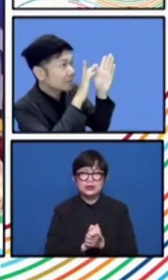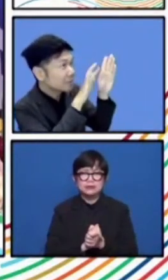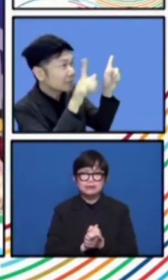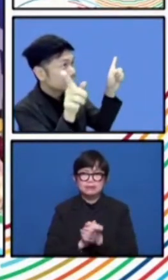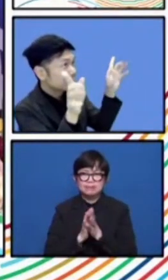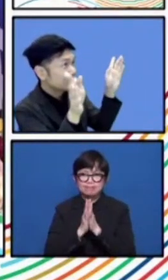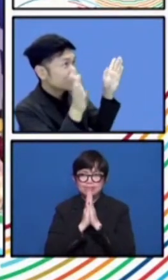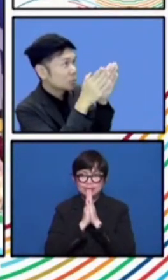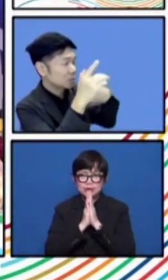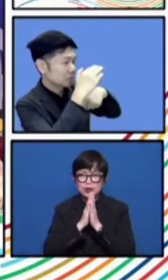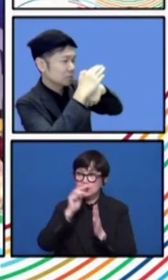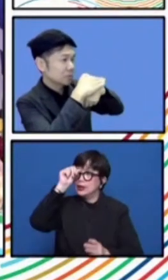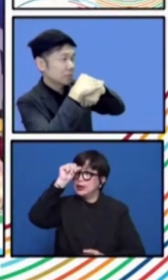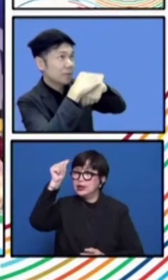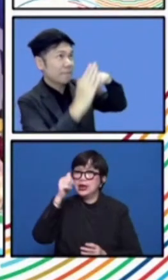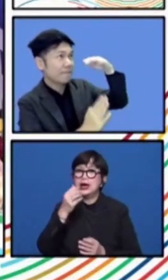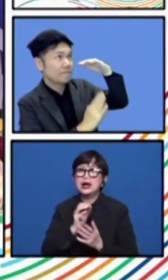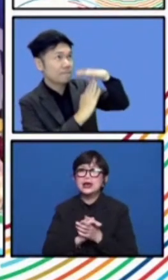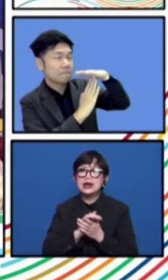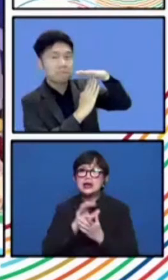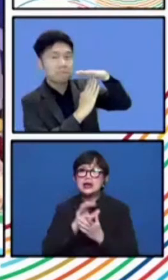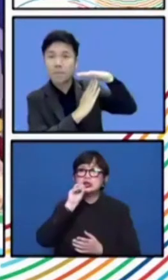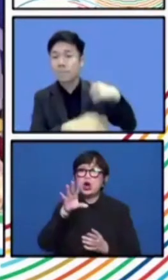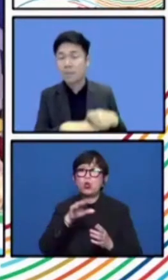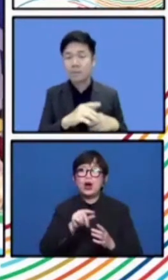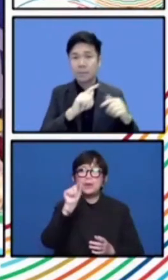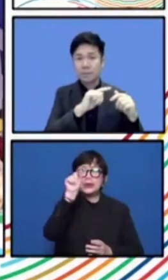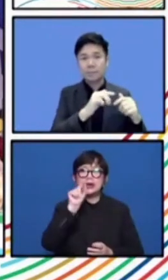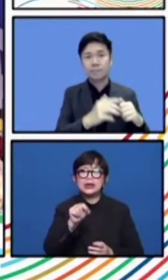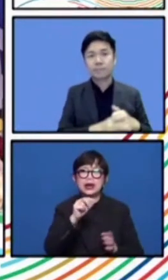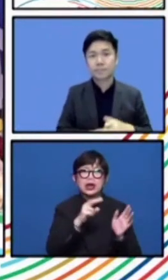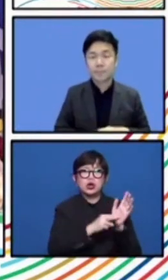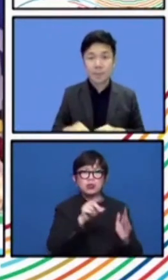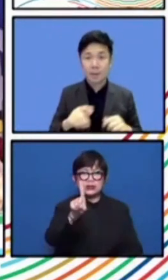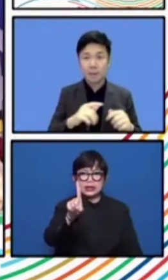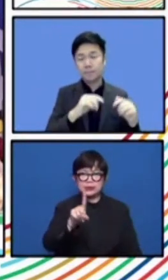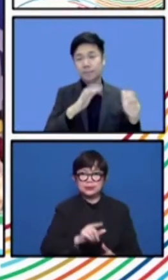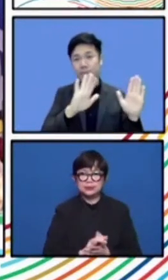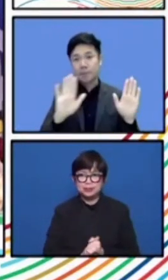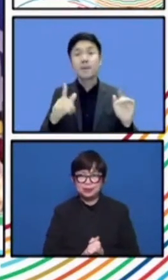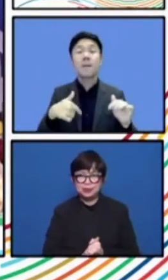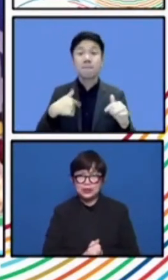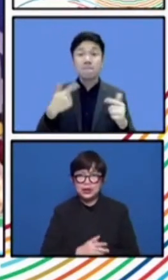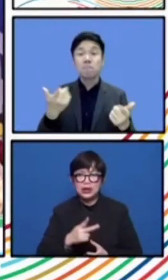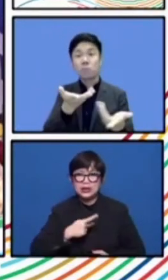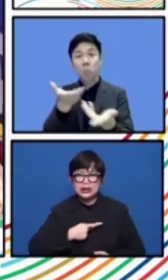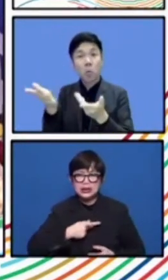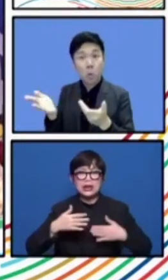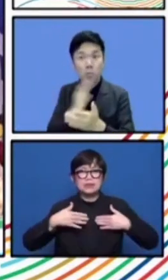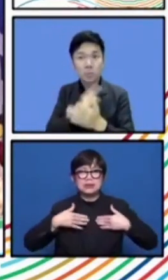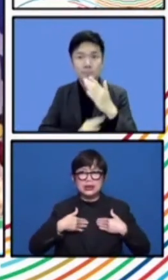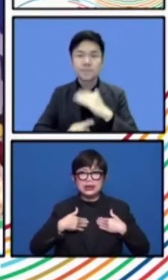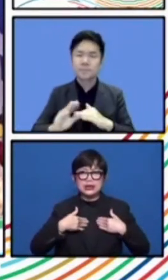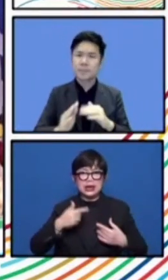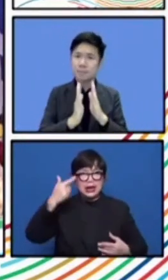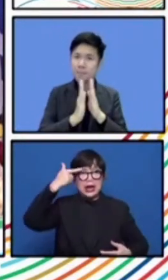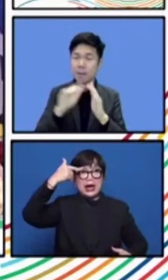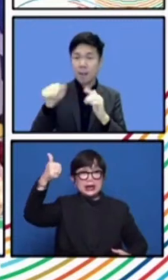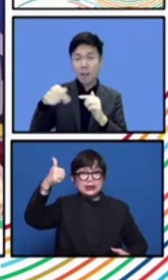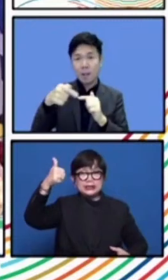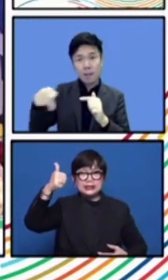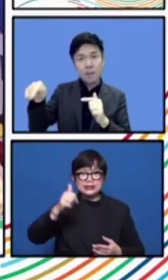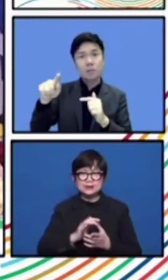and um who are expert in disability sector the office of Chief commissioner has also been